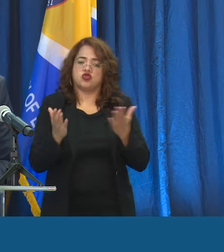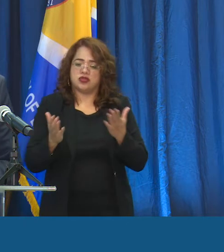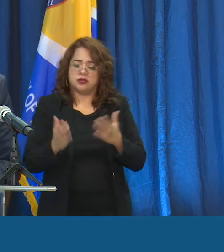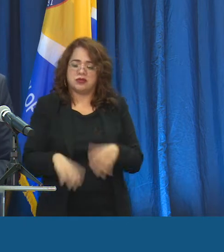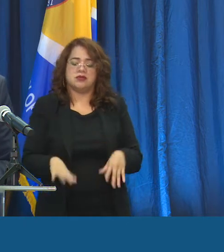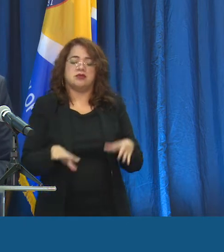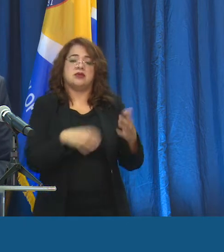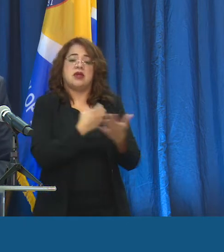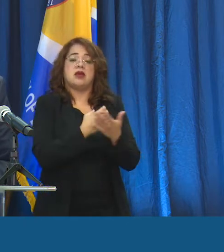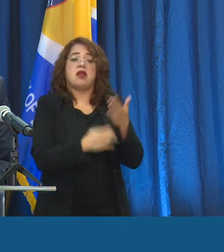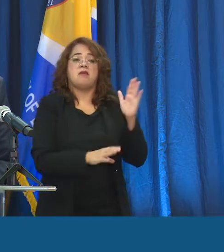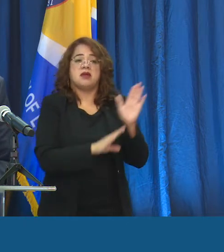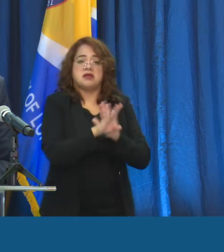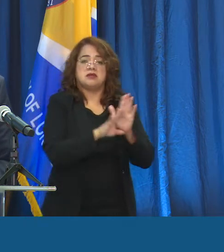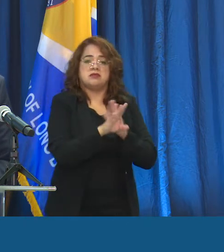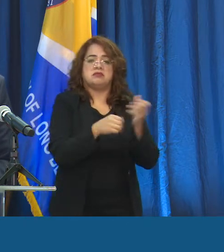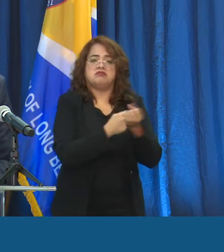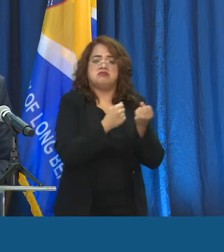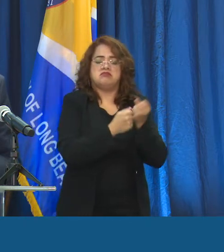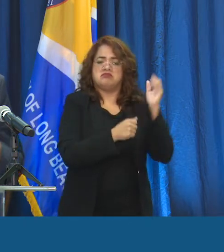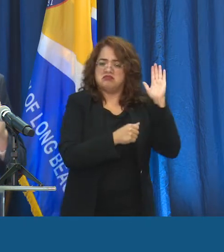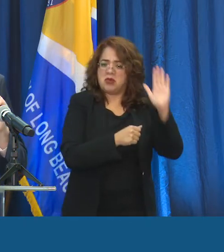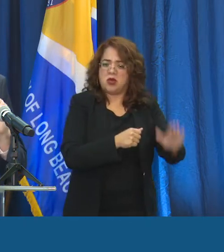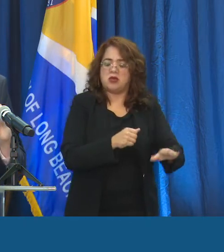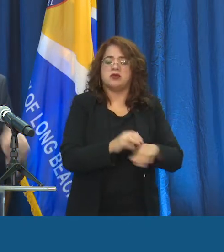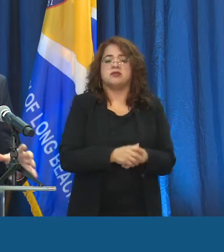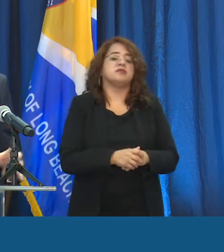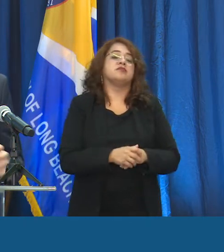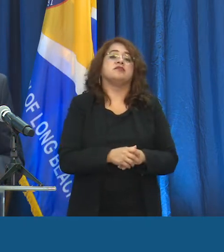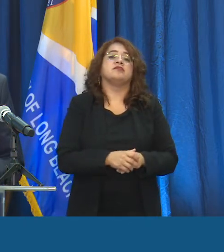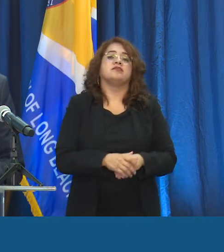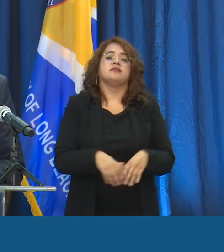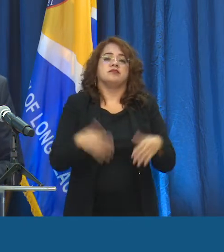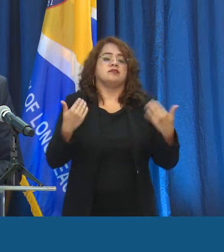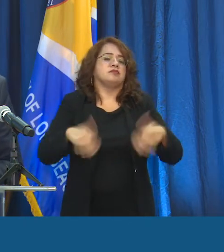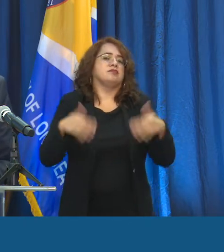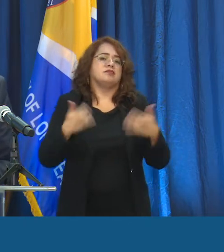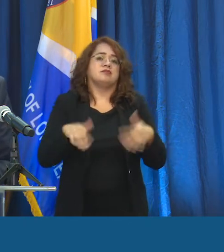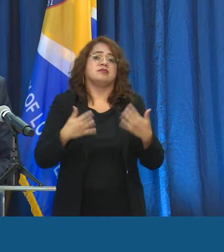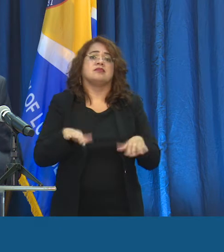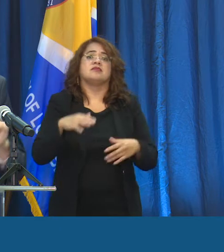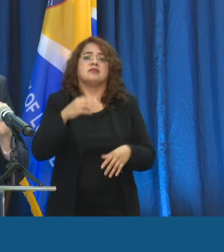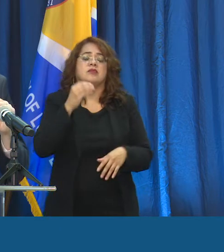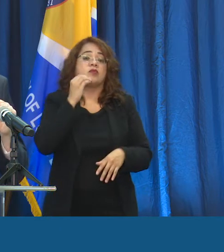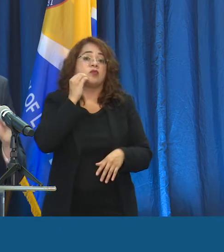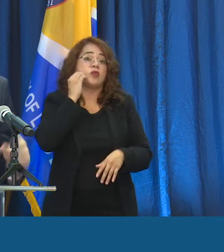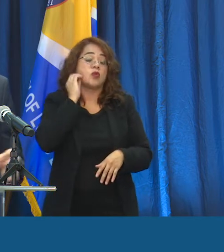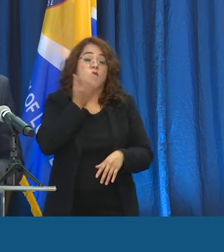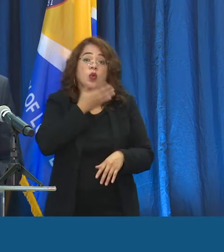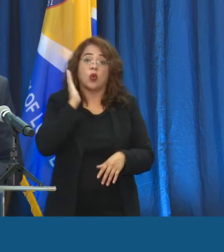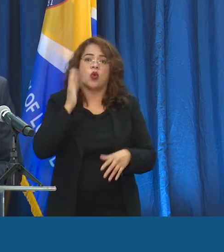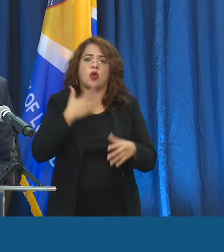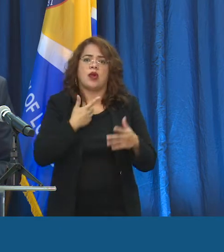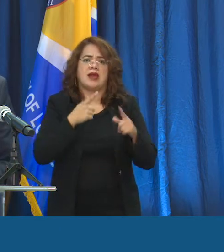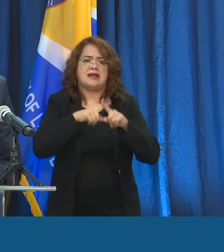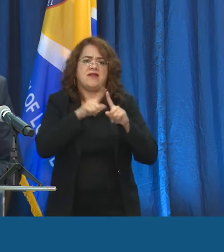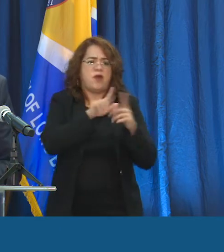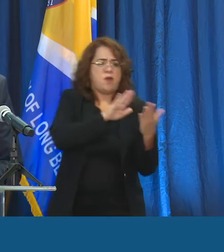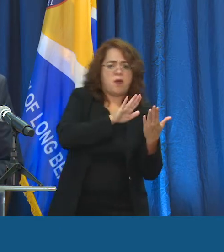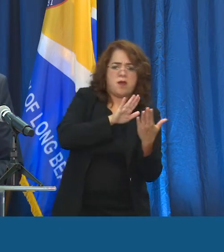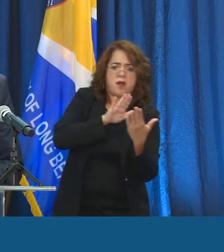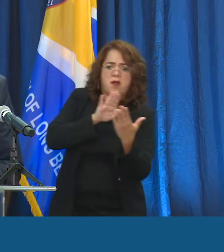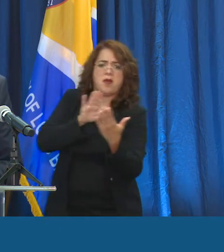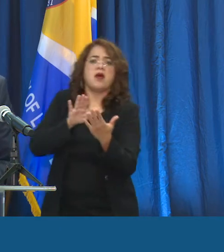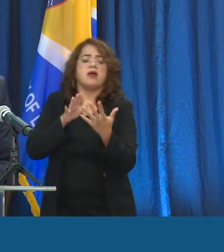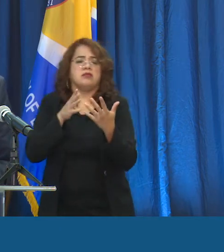for economic development and business assistance. We have a multifaceted homeless response, investment in technology,